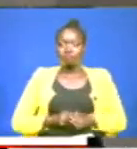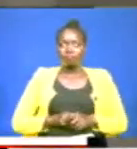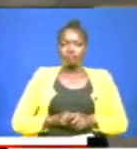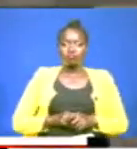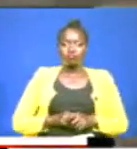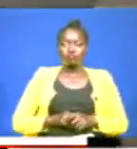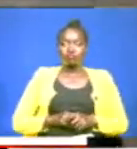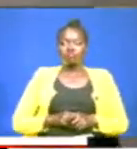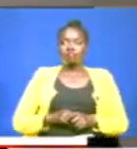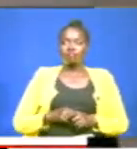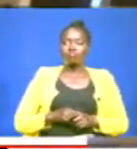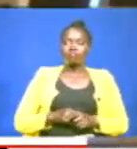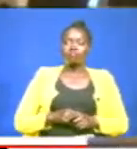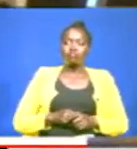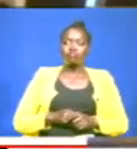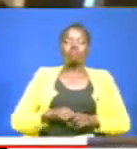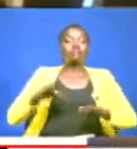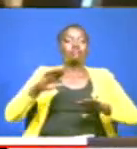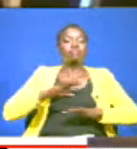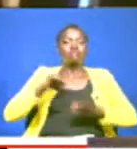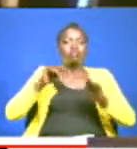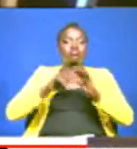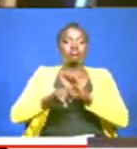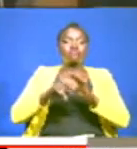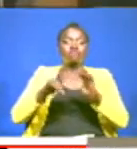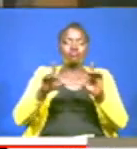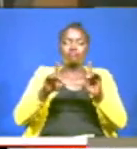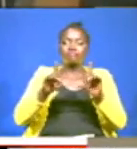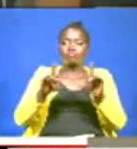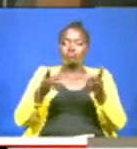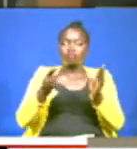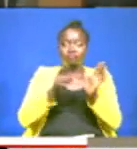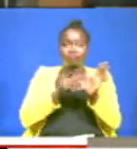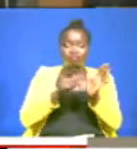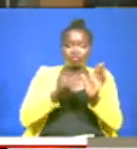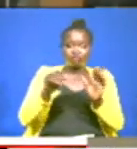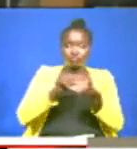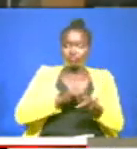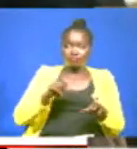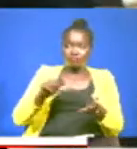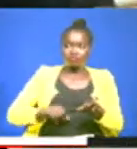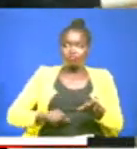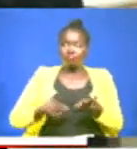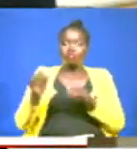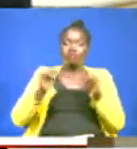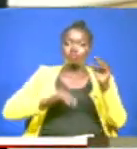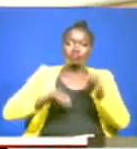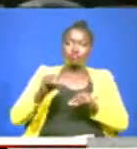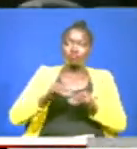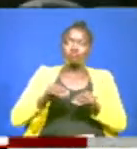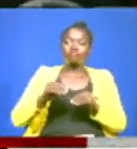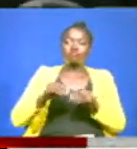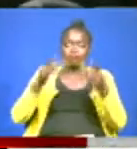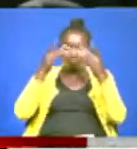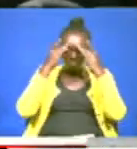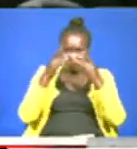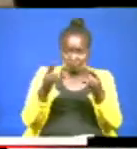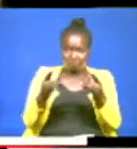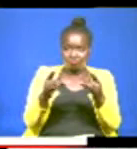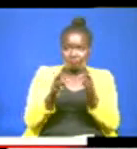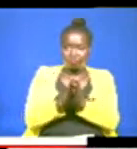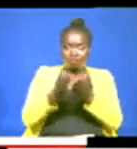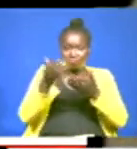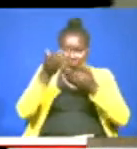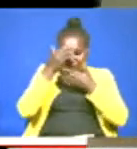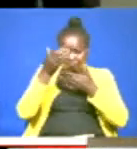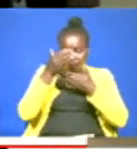said a lack of adequate and transparent COVID-19 data in China had contributed to the decision. Morocco, on the other hand,